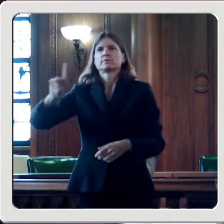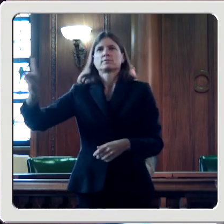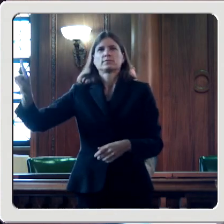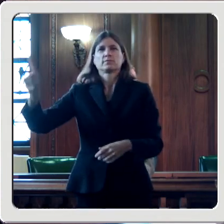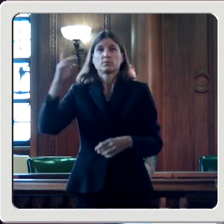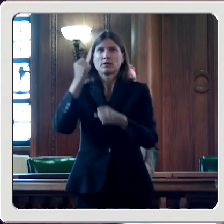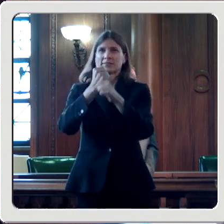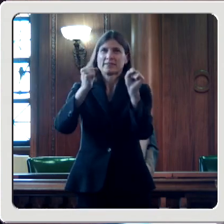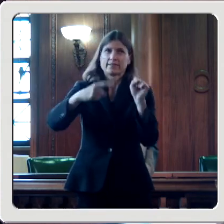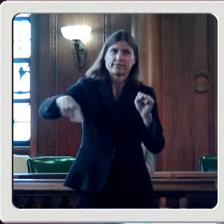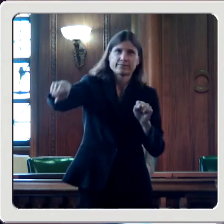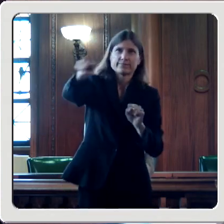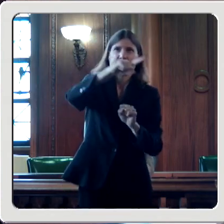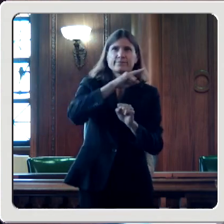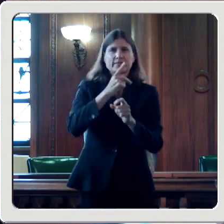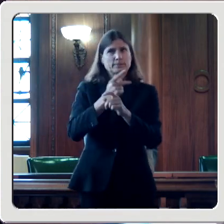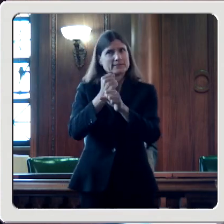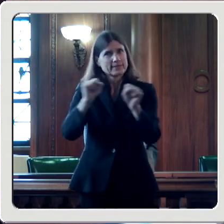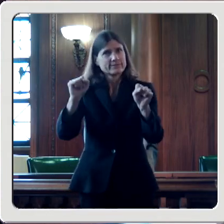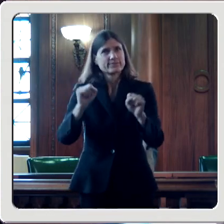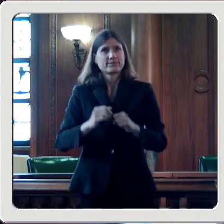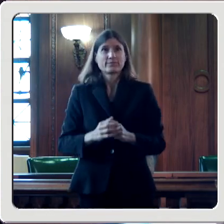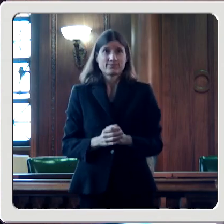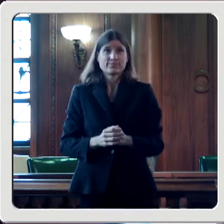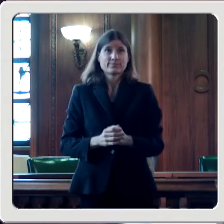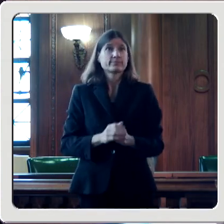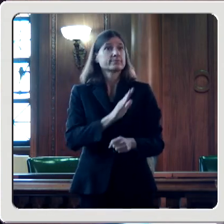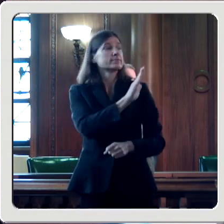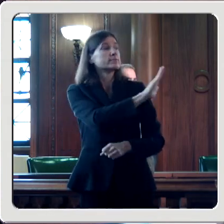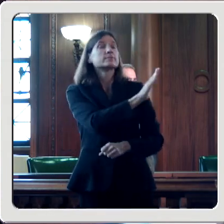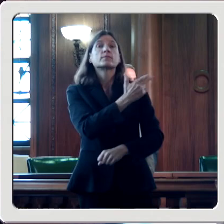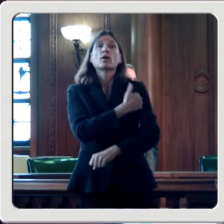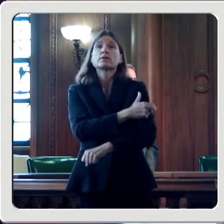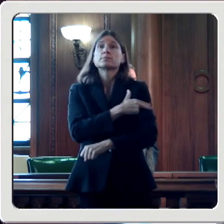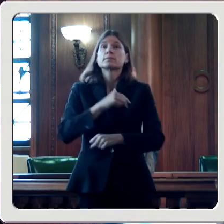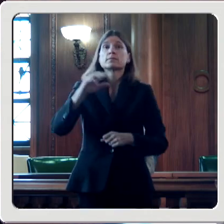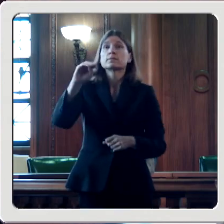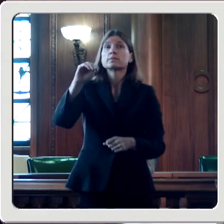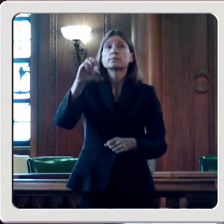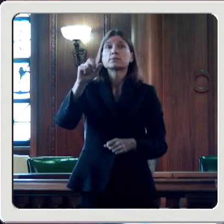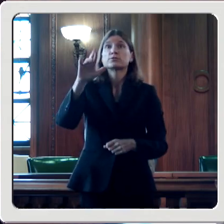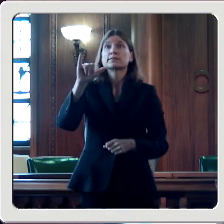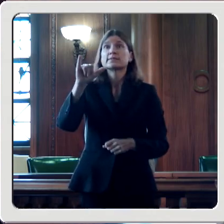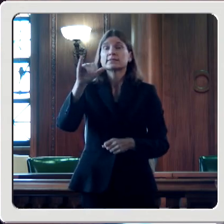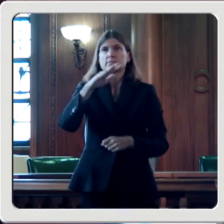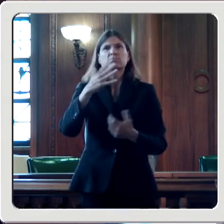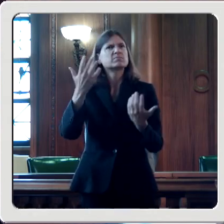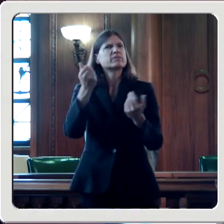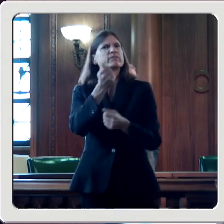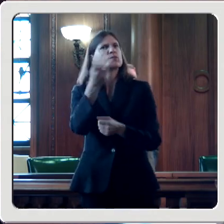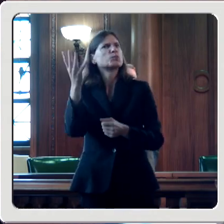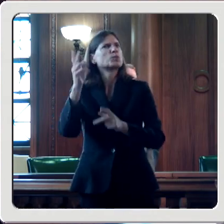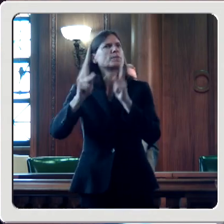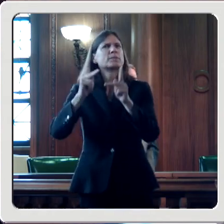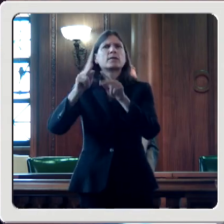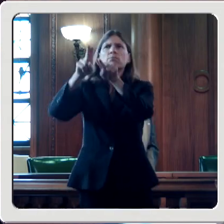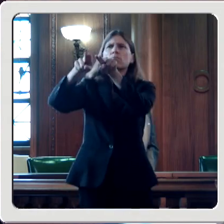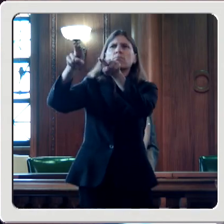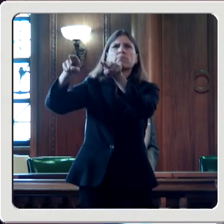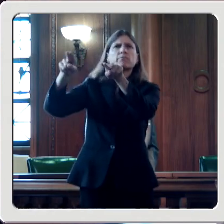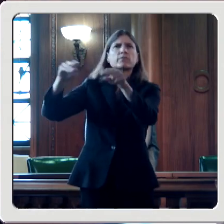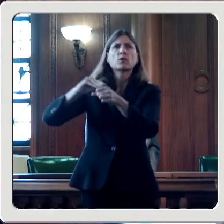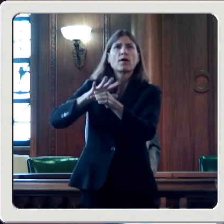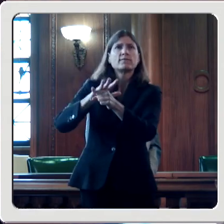Mercy Medical Center, we continue to have very low numbers of hospitalized patients over the last few weeks, with only